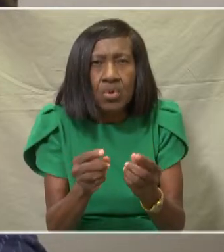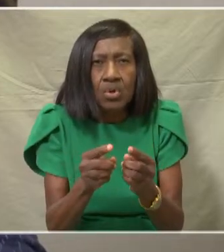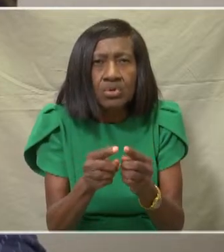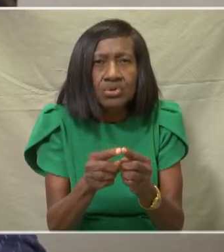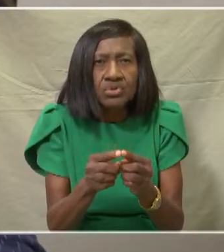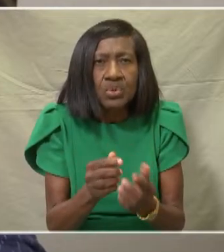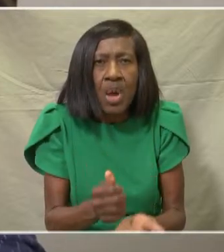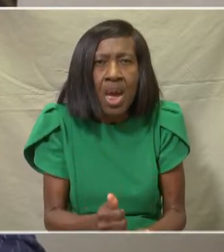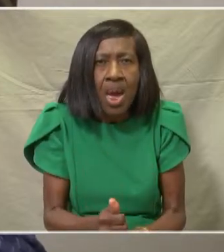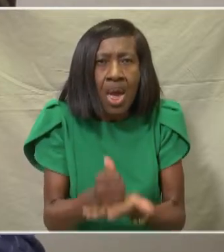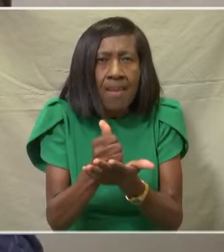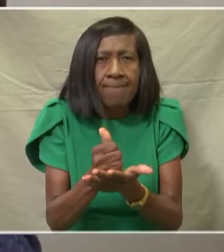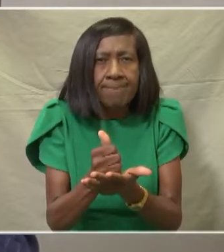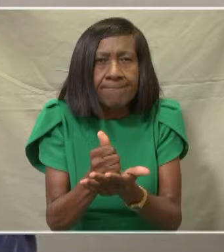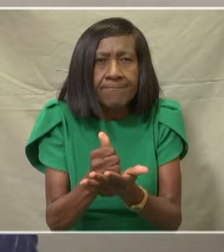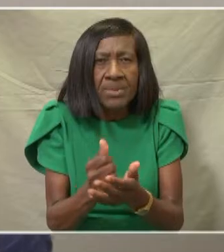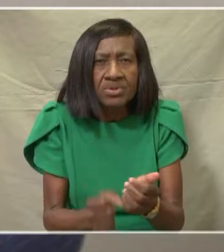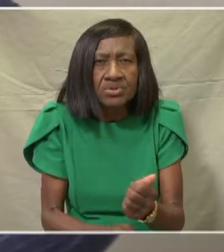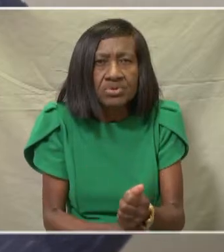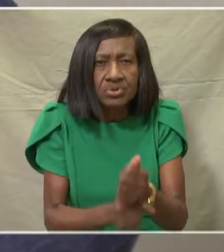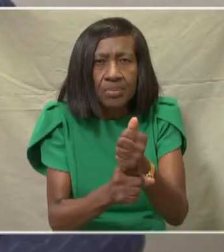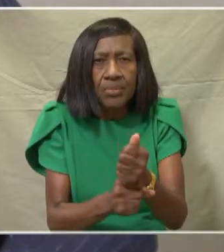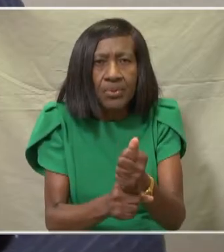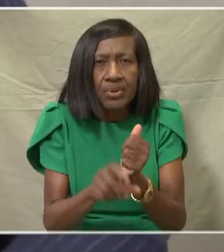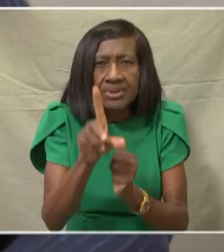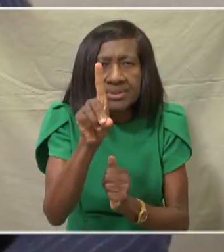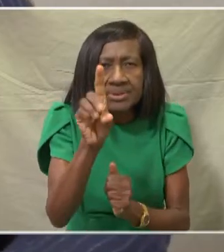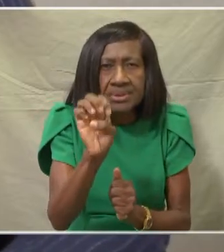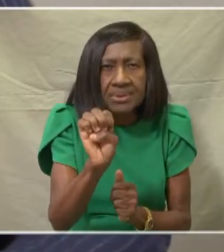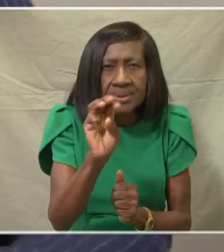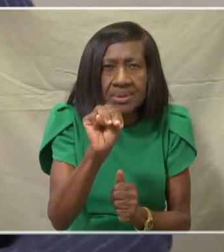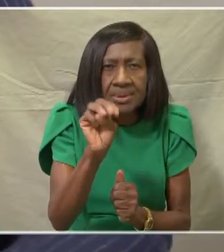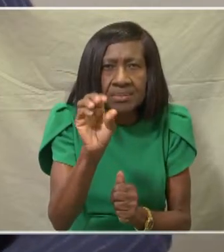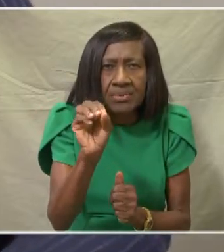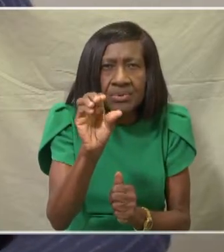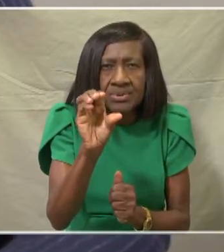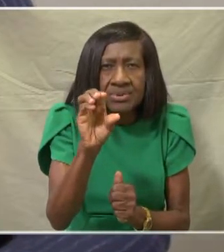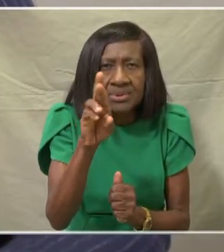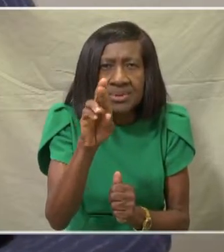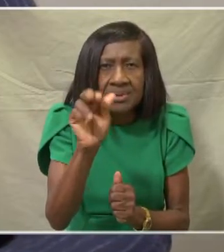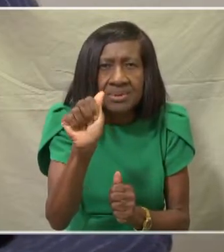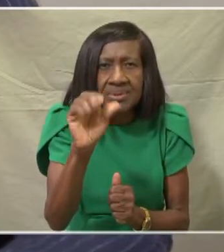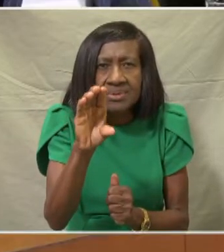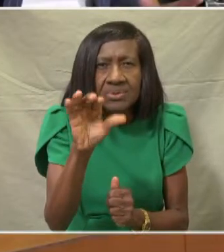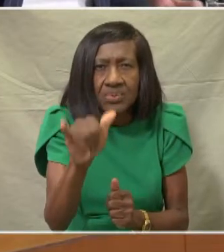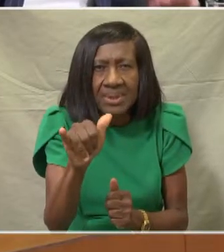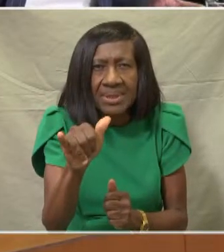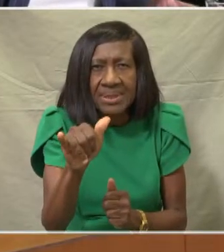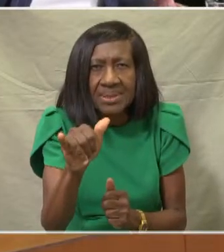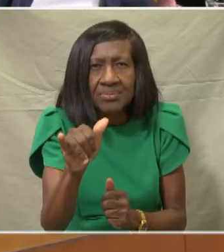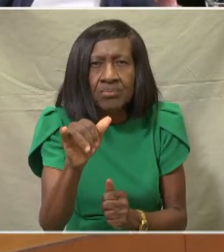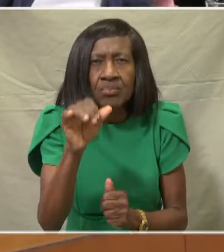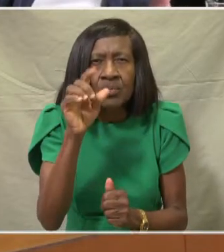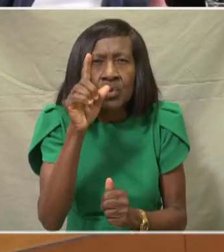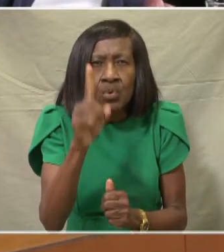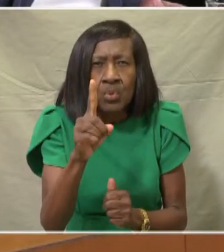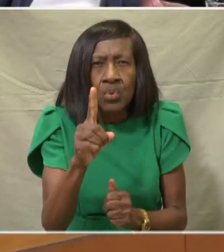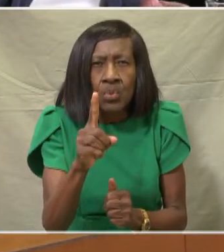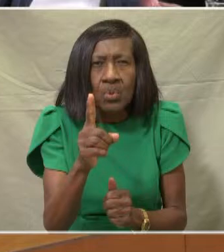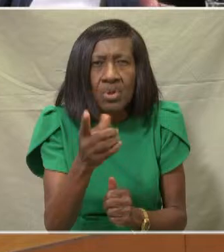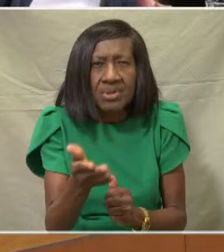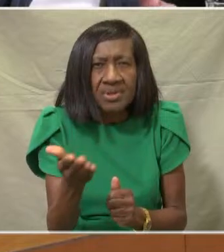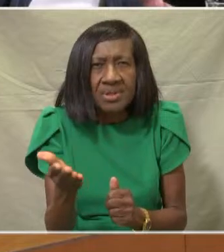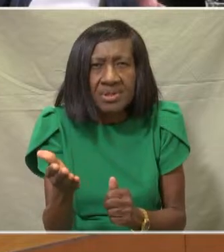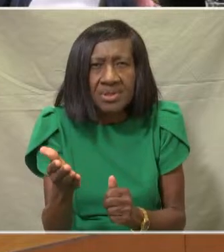supporting democracy. We want to bolster the legitimacy of credible elections. So one element of our efforts can